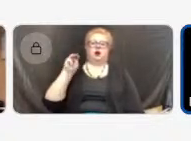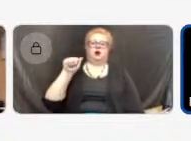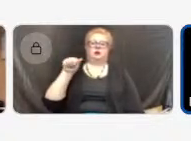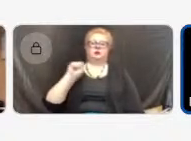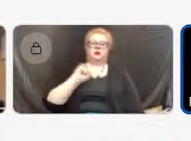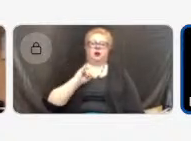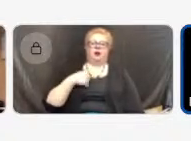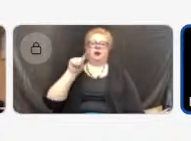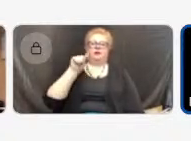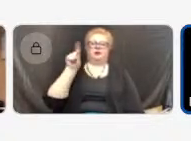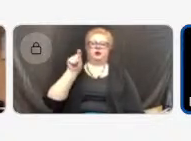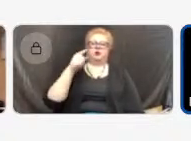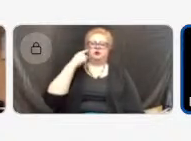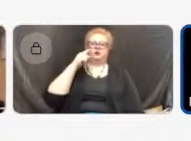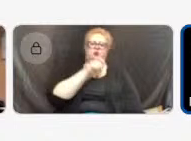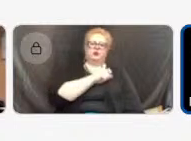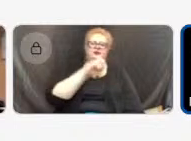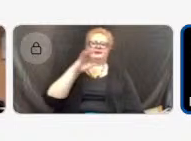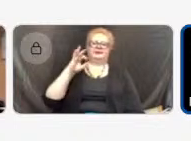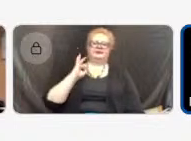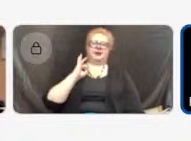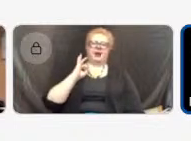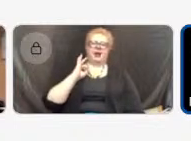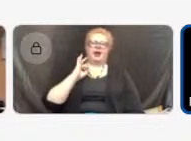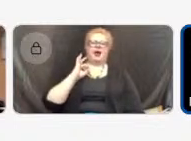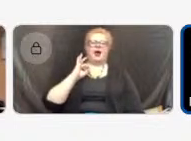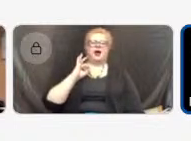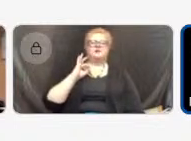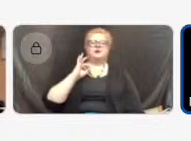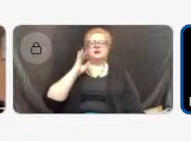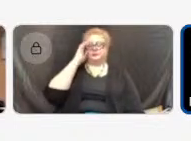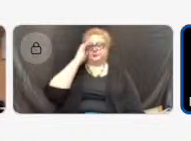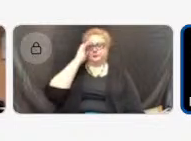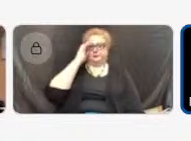have a question for staff. The second,